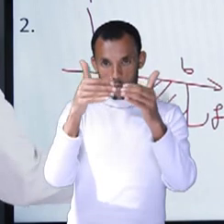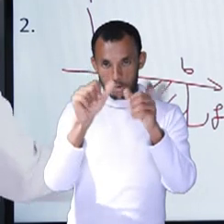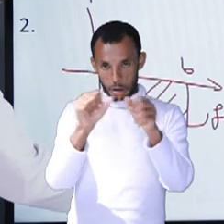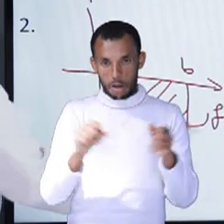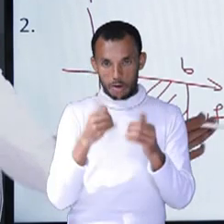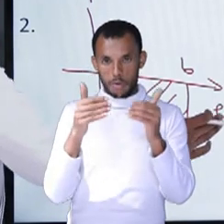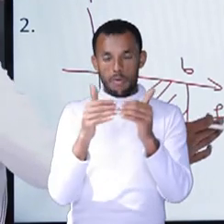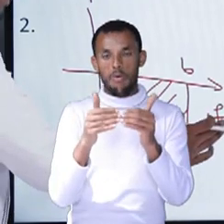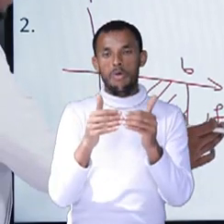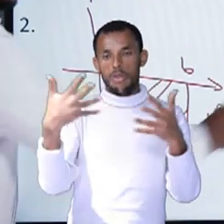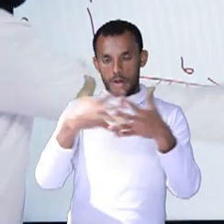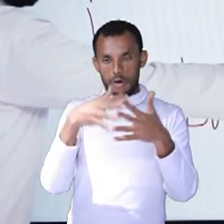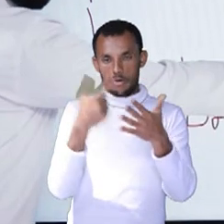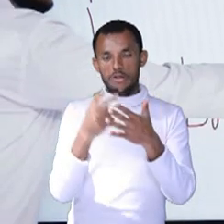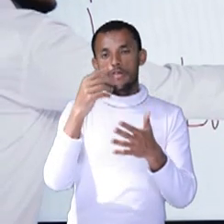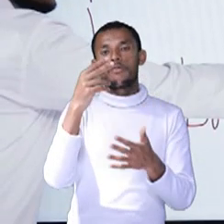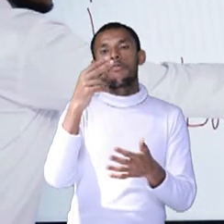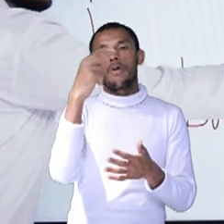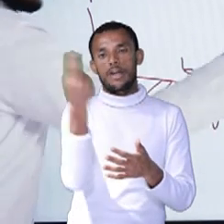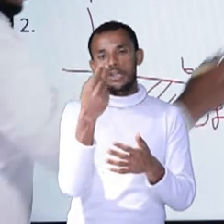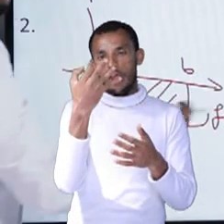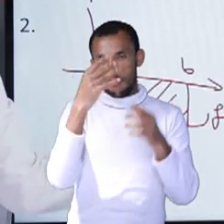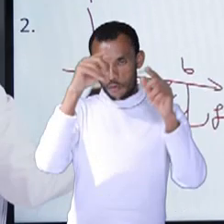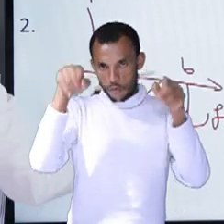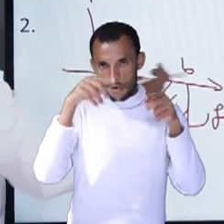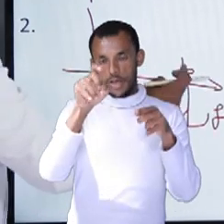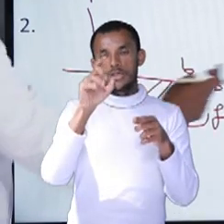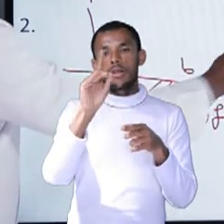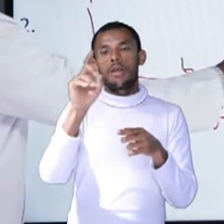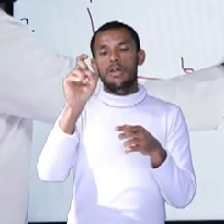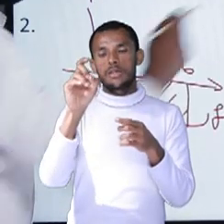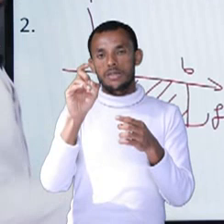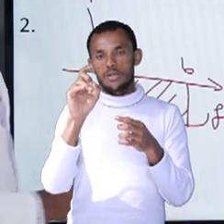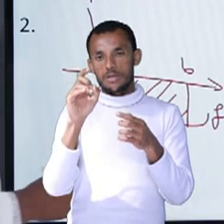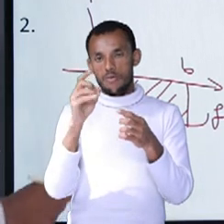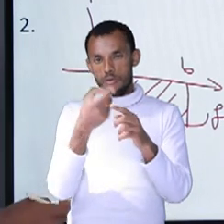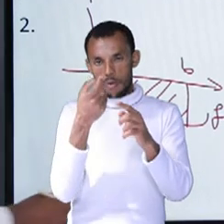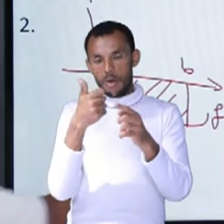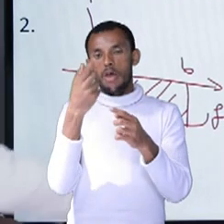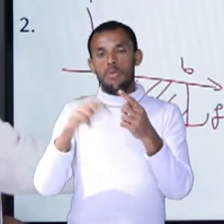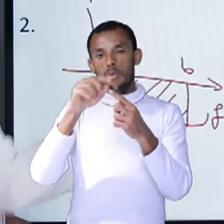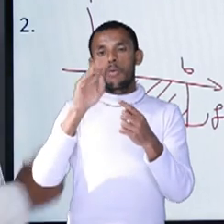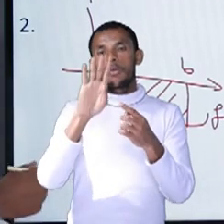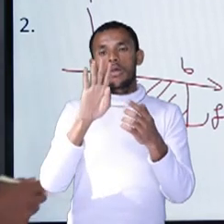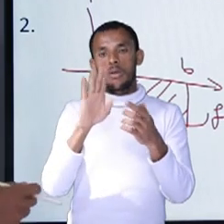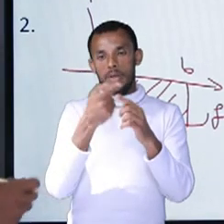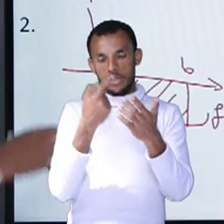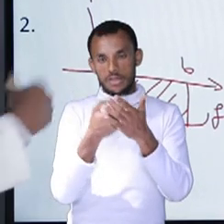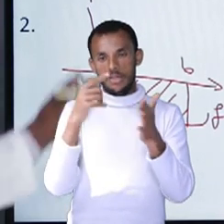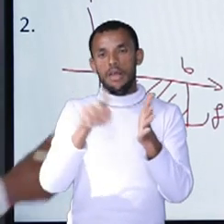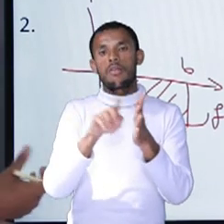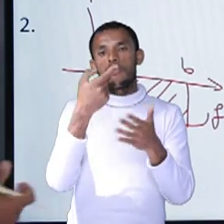the integral of this function f of x dx from a to b, but it is negative because it gives you this negative